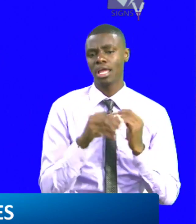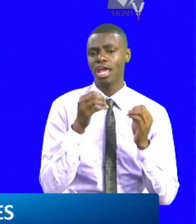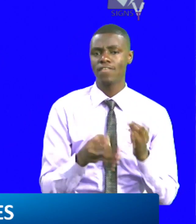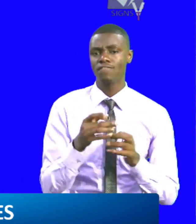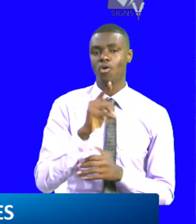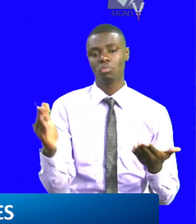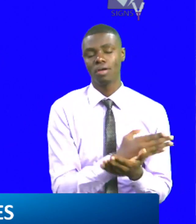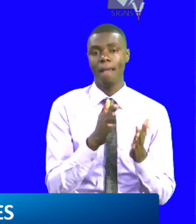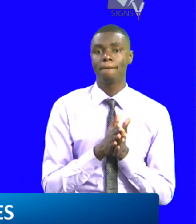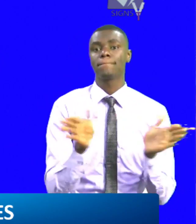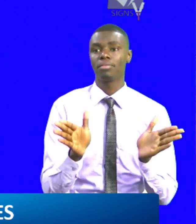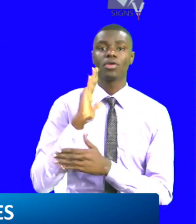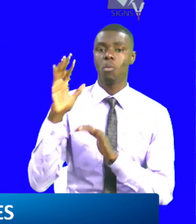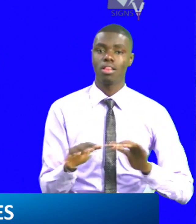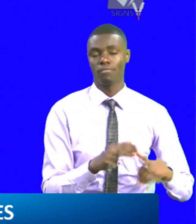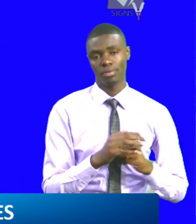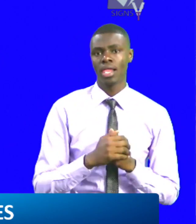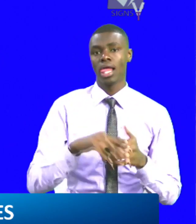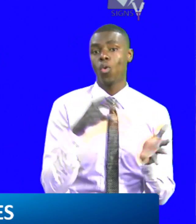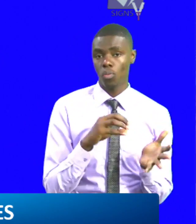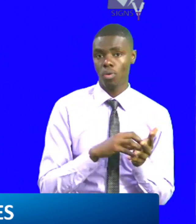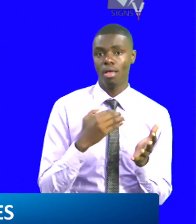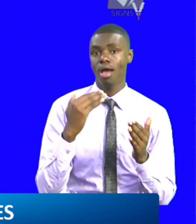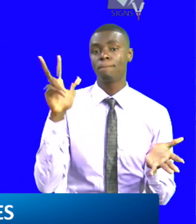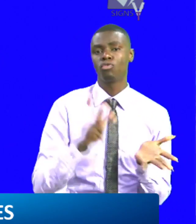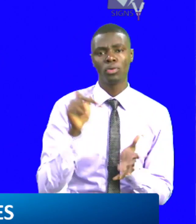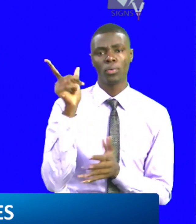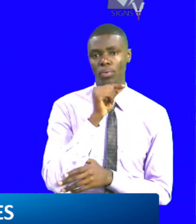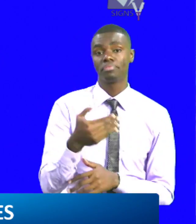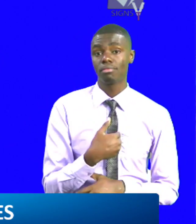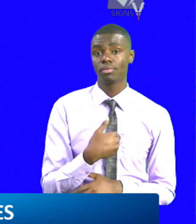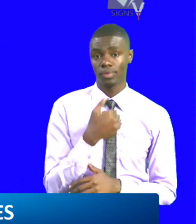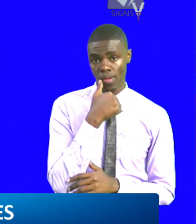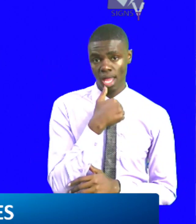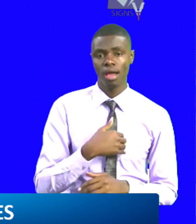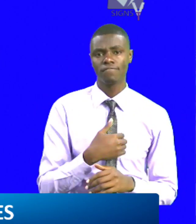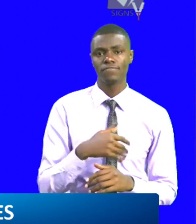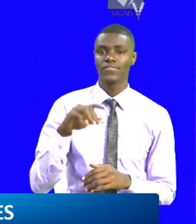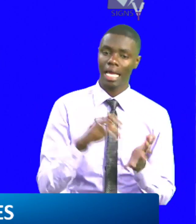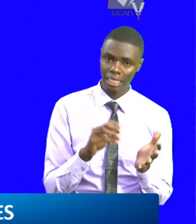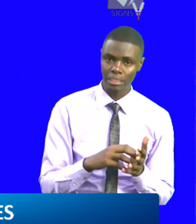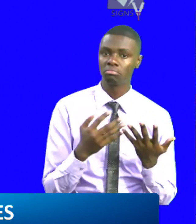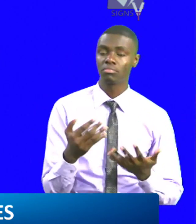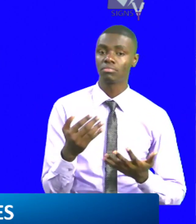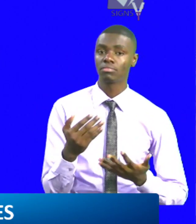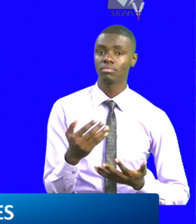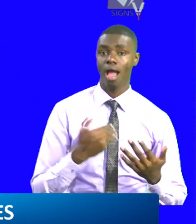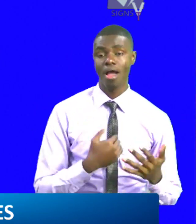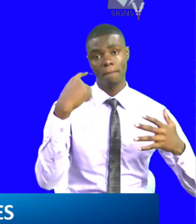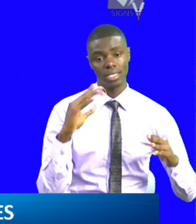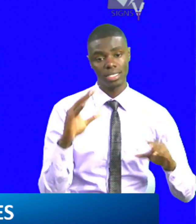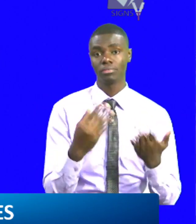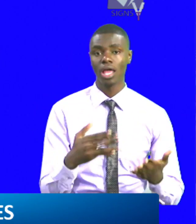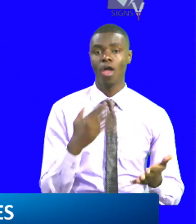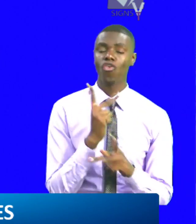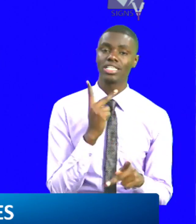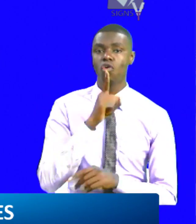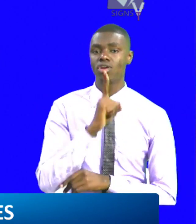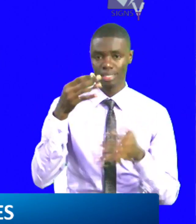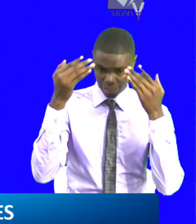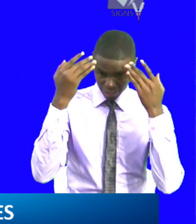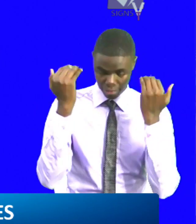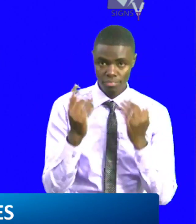refuge in neighboring countries. I appreciate efforts made by the IGAD heads